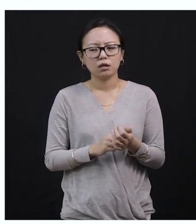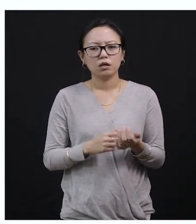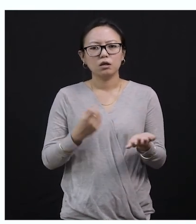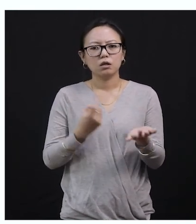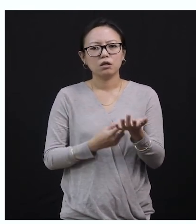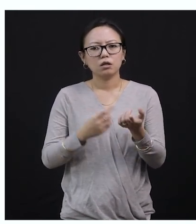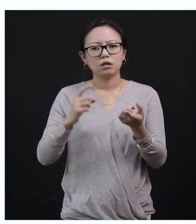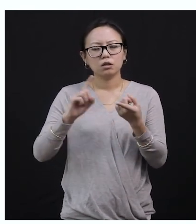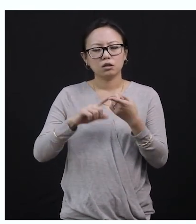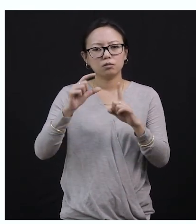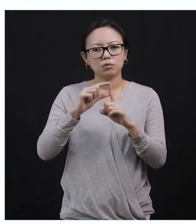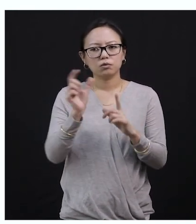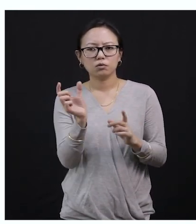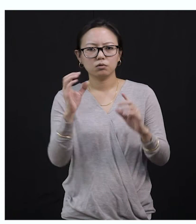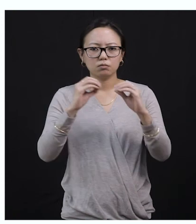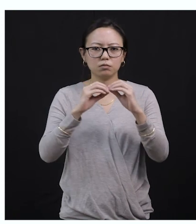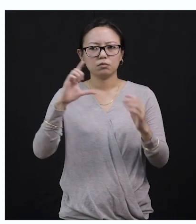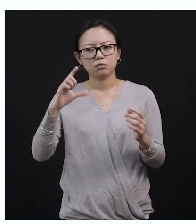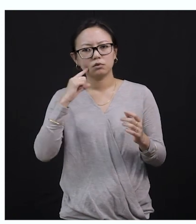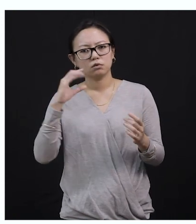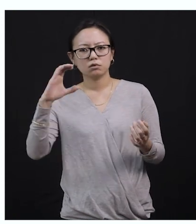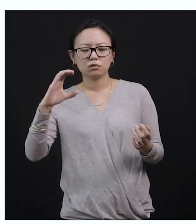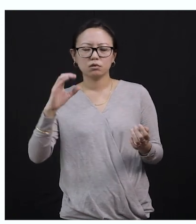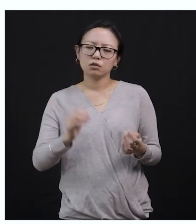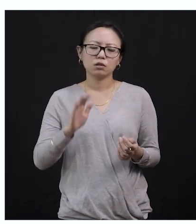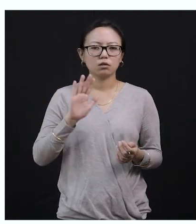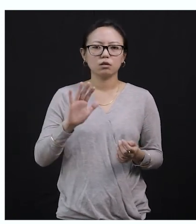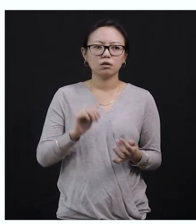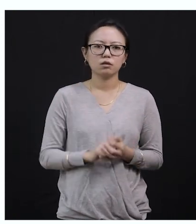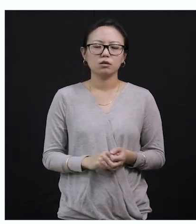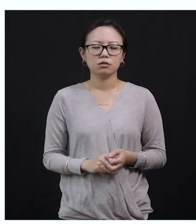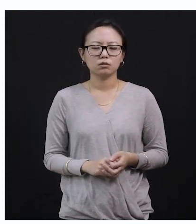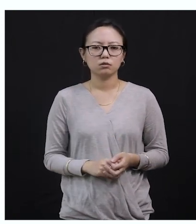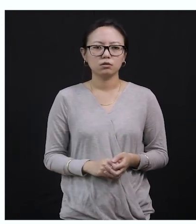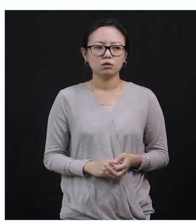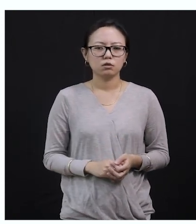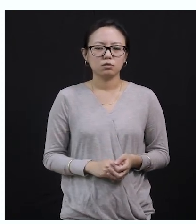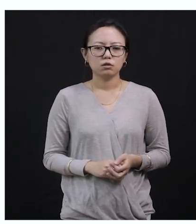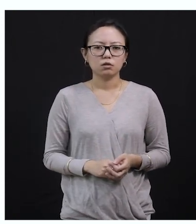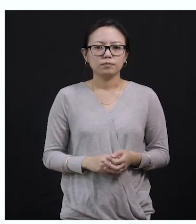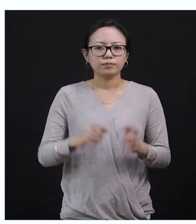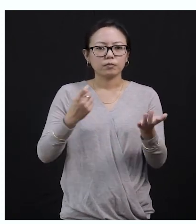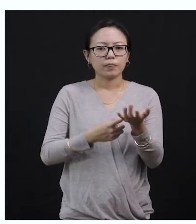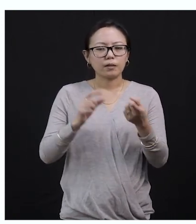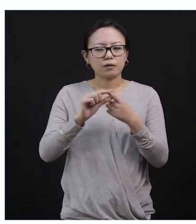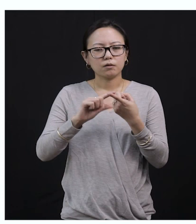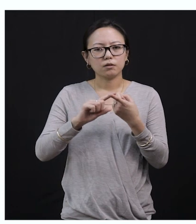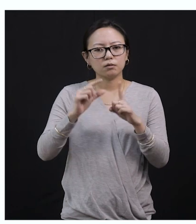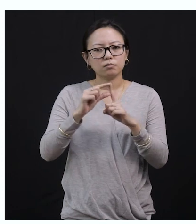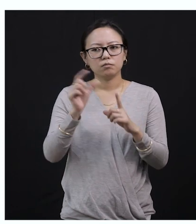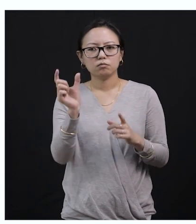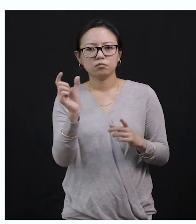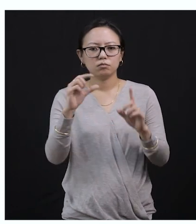whereas the other one, the republic type of government, was a democratic government where people used to